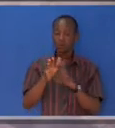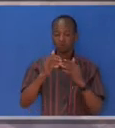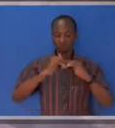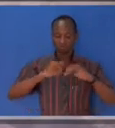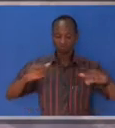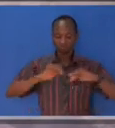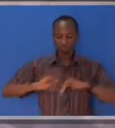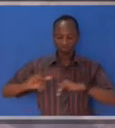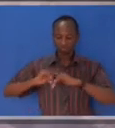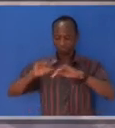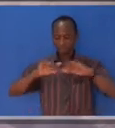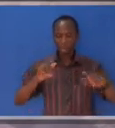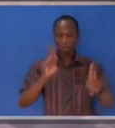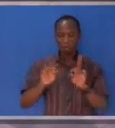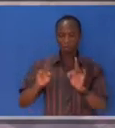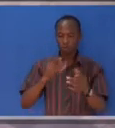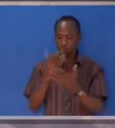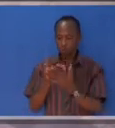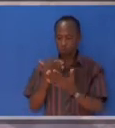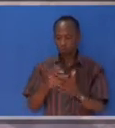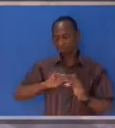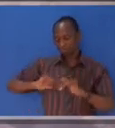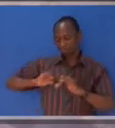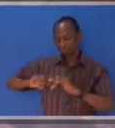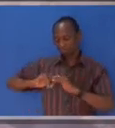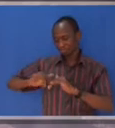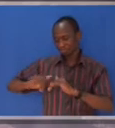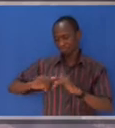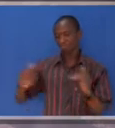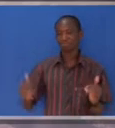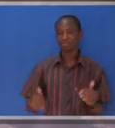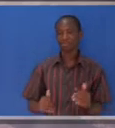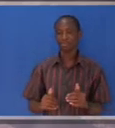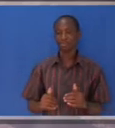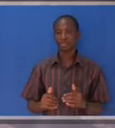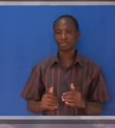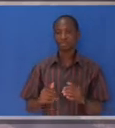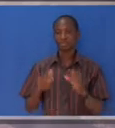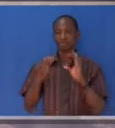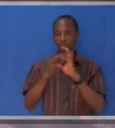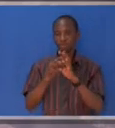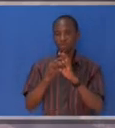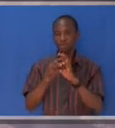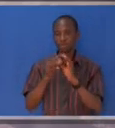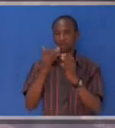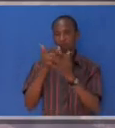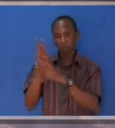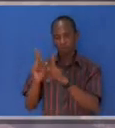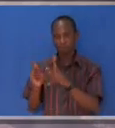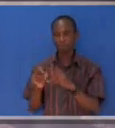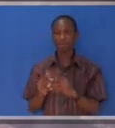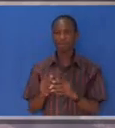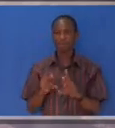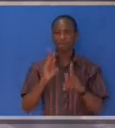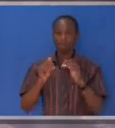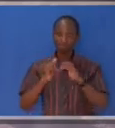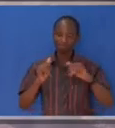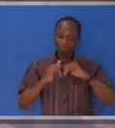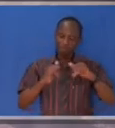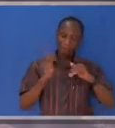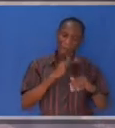mu won omo ye ni omo pe no omo ko ba bia odefo no wo a ohu amane no na won omo